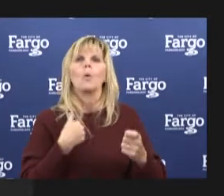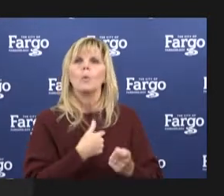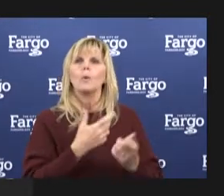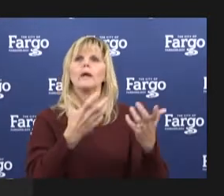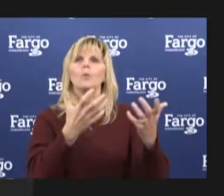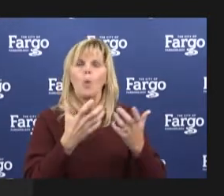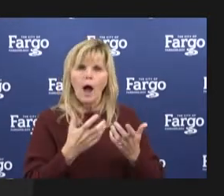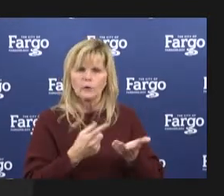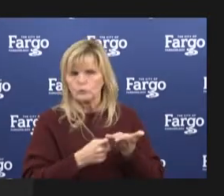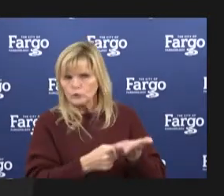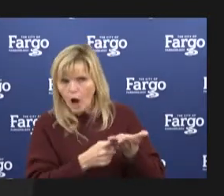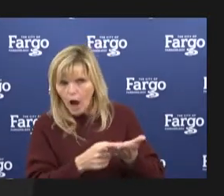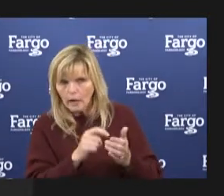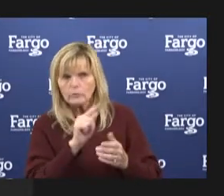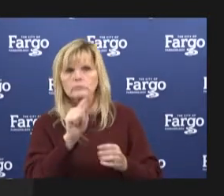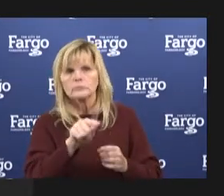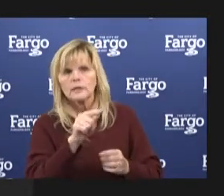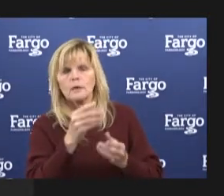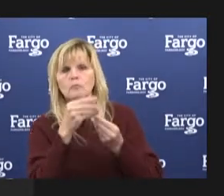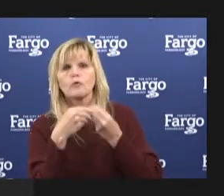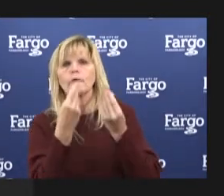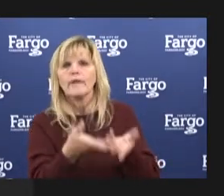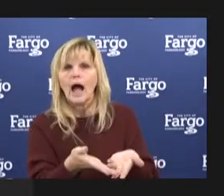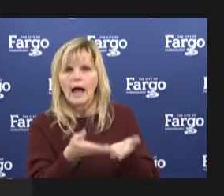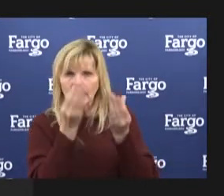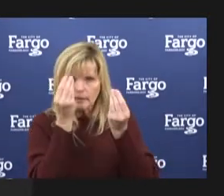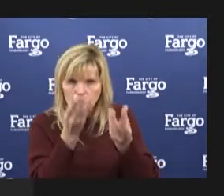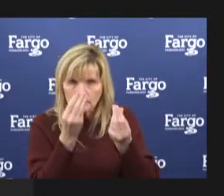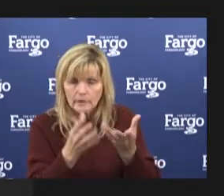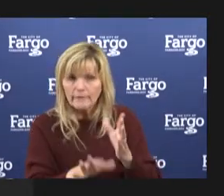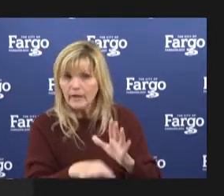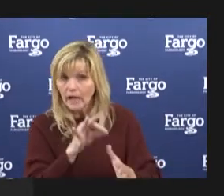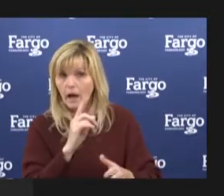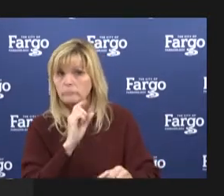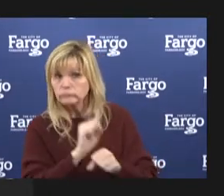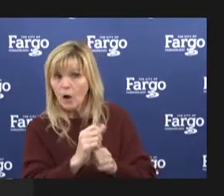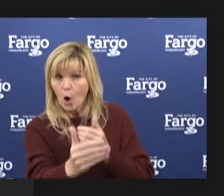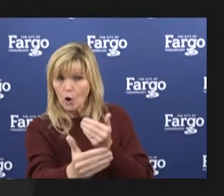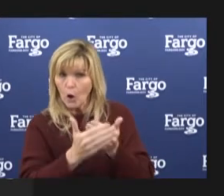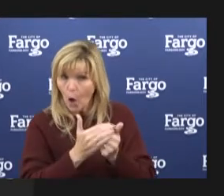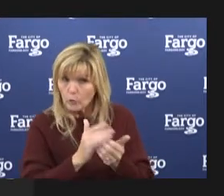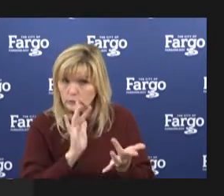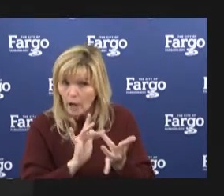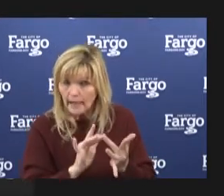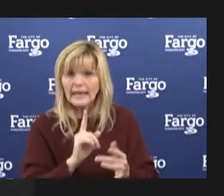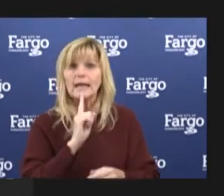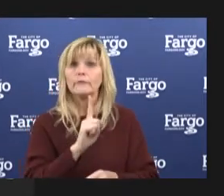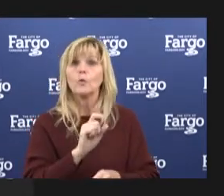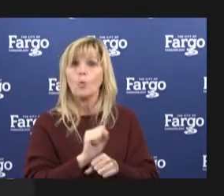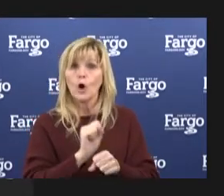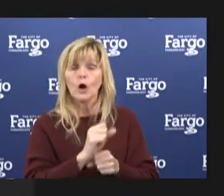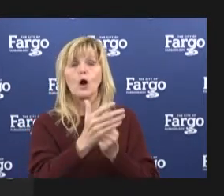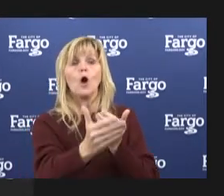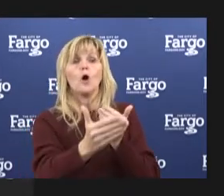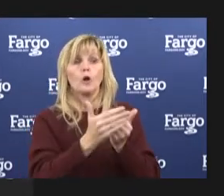to talk to them, provide some education, find out if they truly were close contact, and if you were set up in